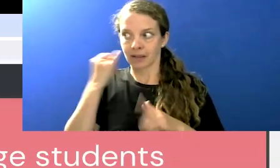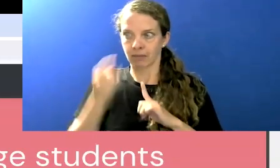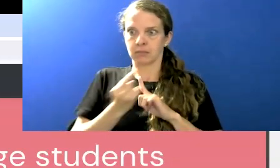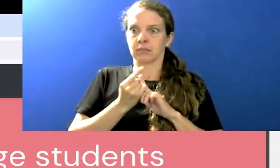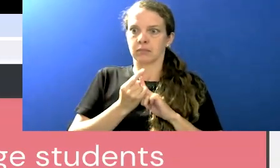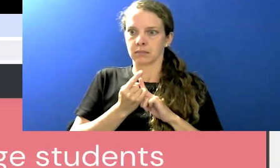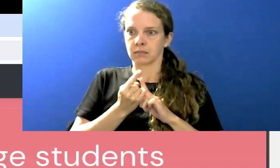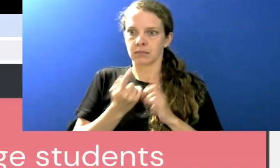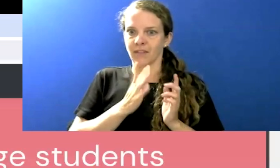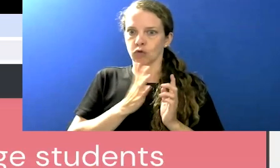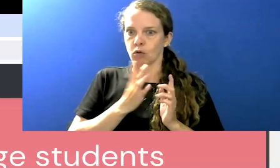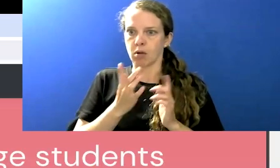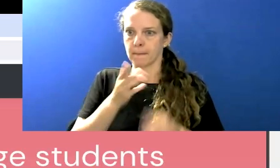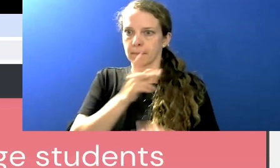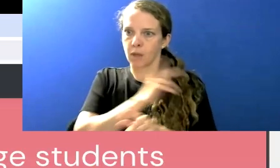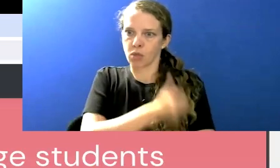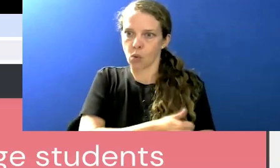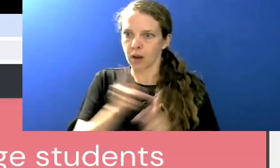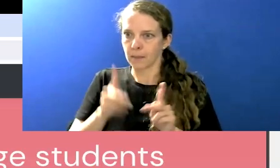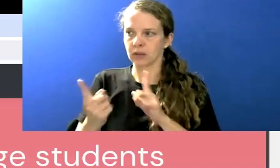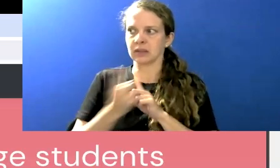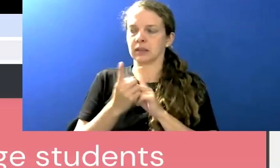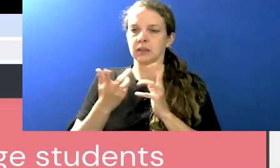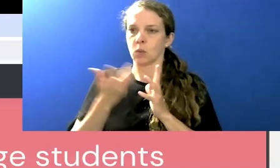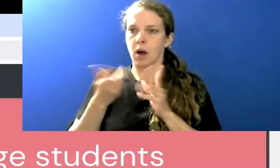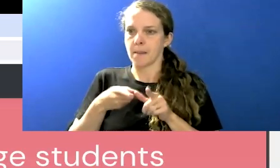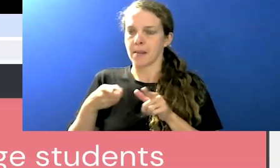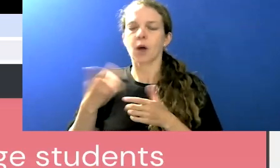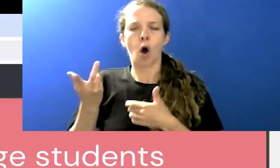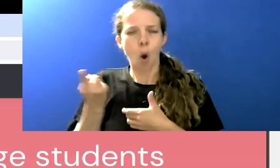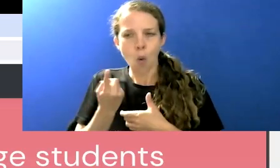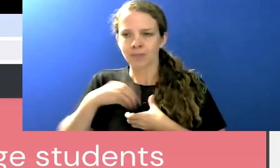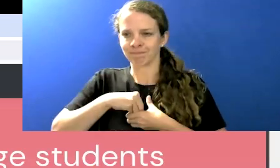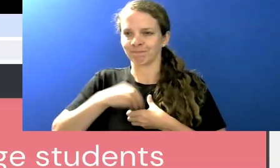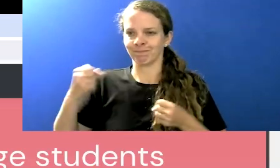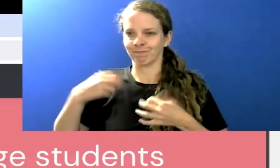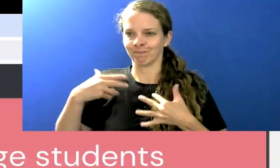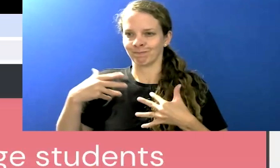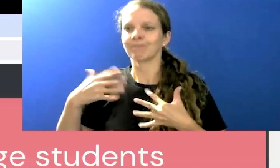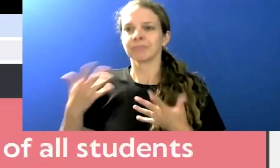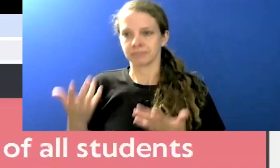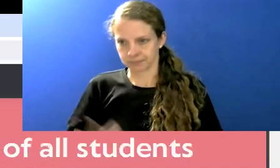encounter, I have an encounter with an authority, right?